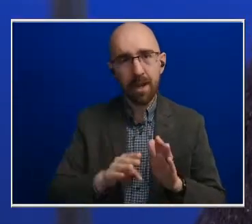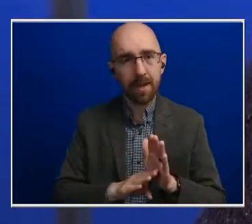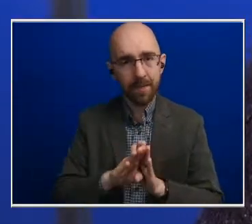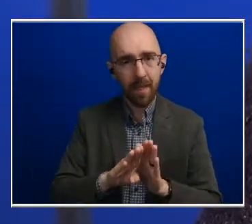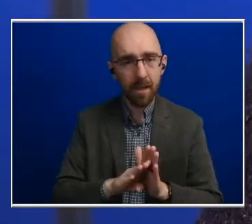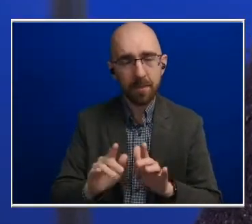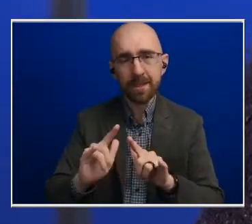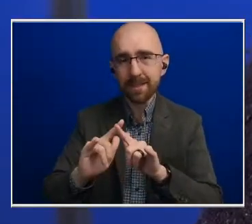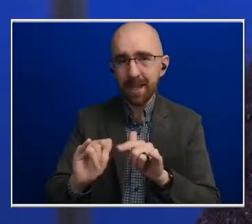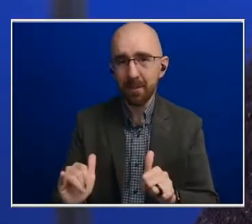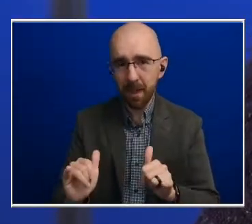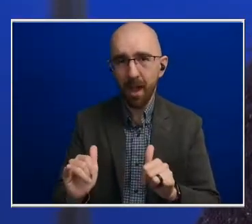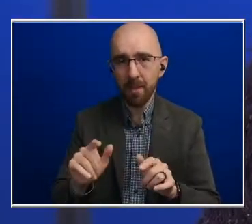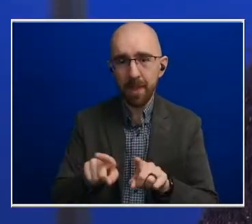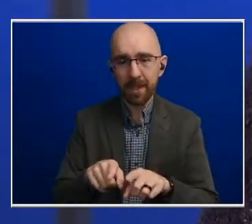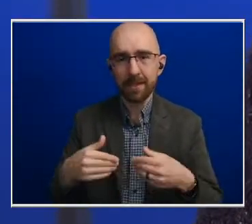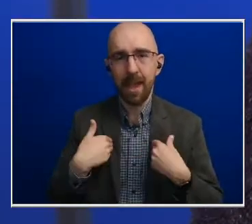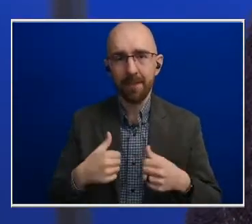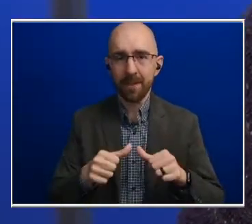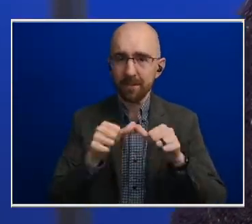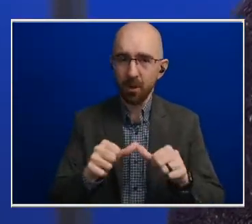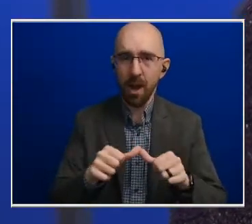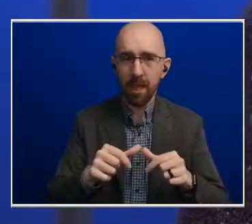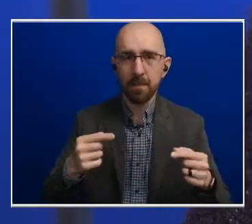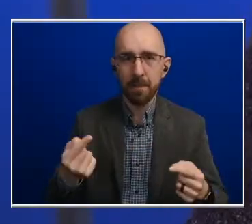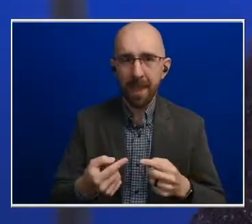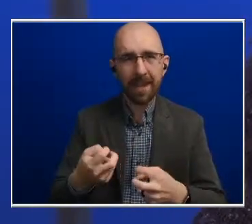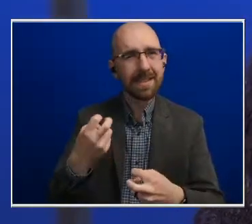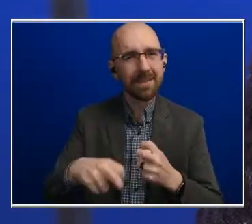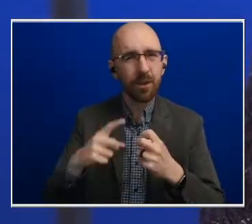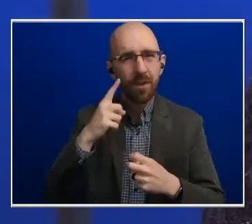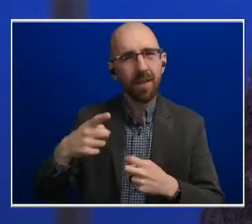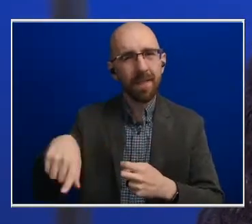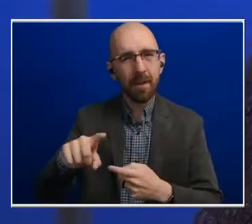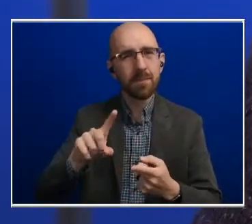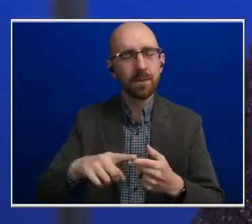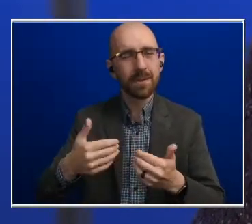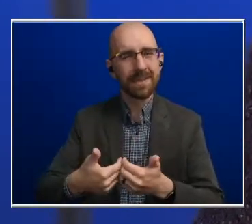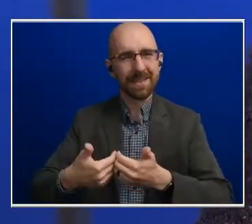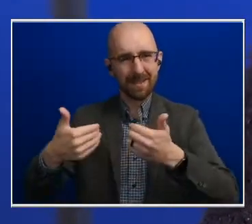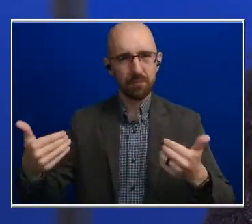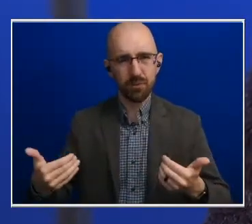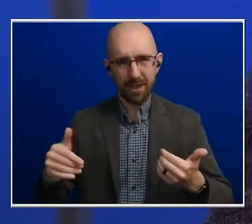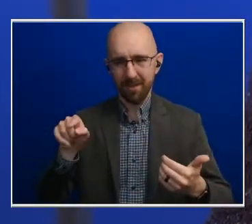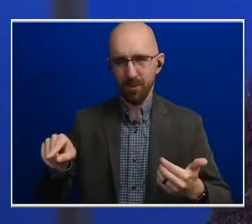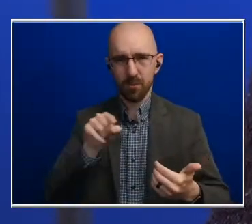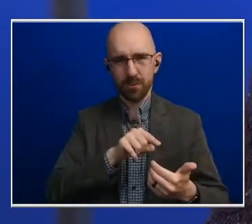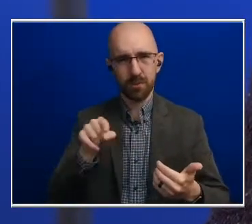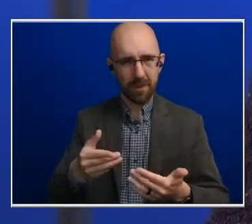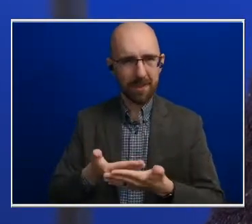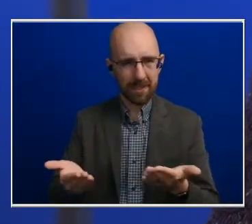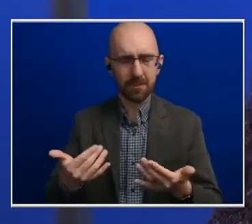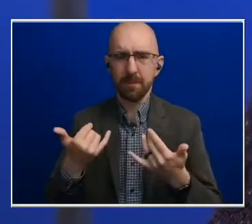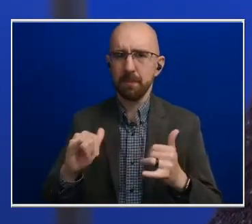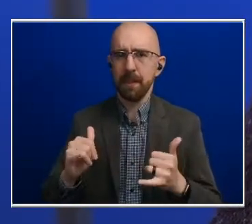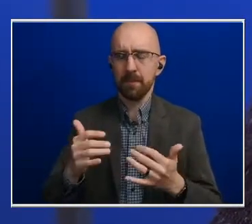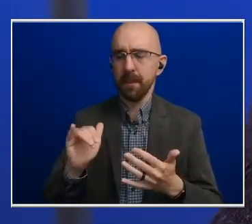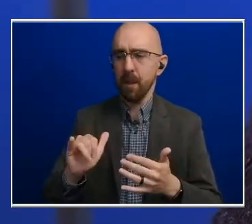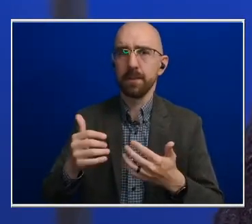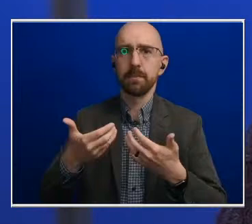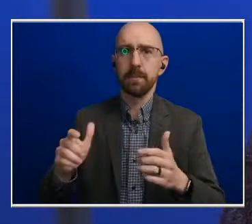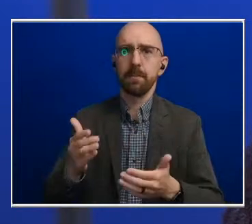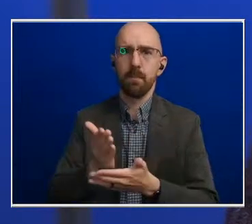as having chronic pain, it's difficult for them to separate those two things. And so that was a big part of the treatment program, was